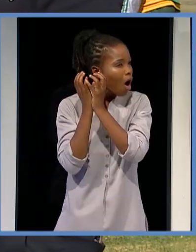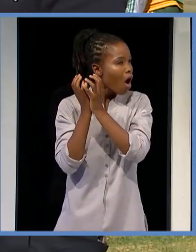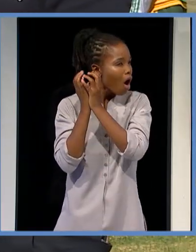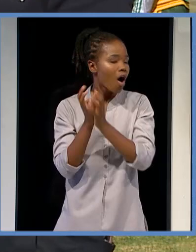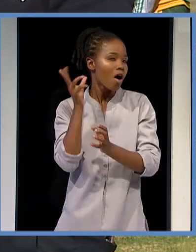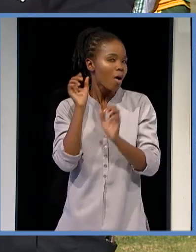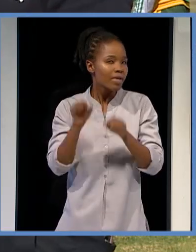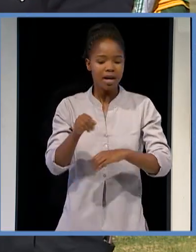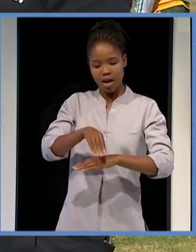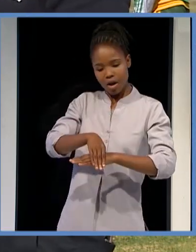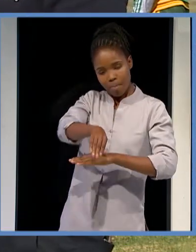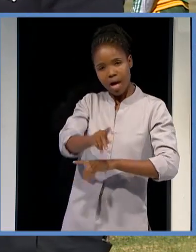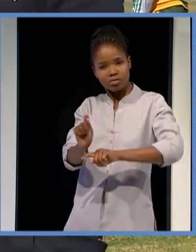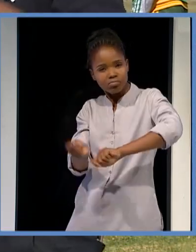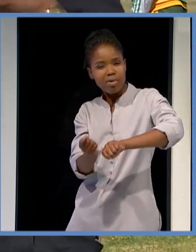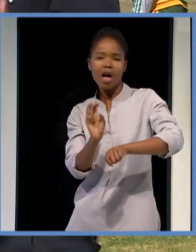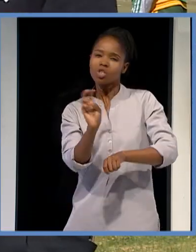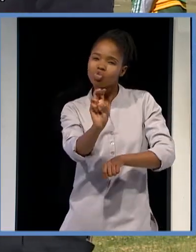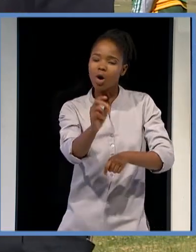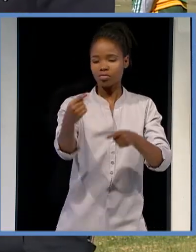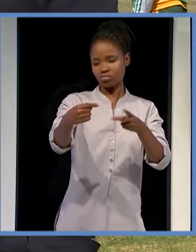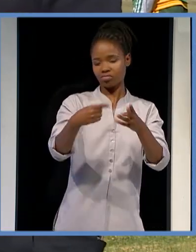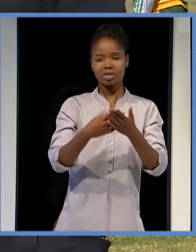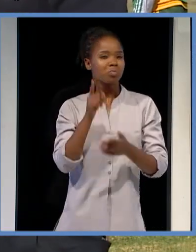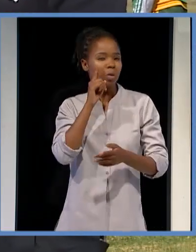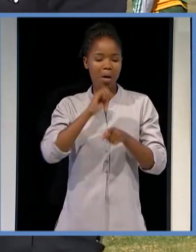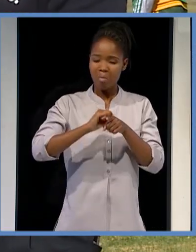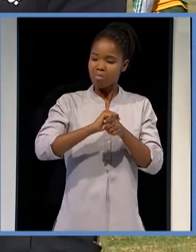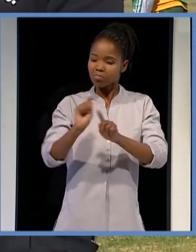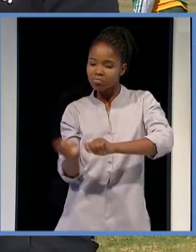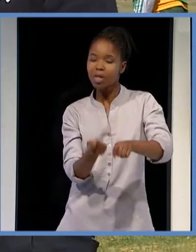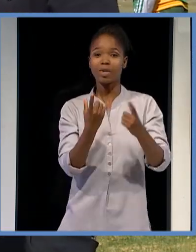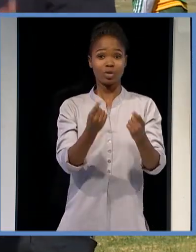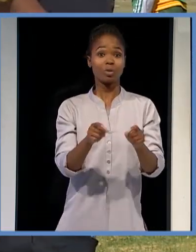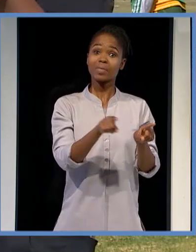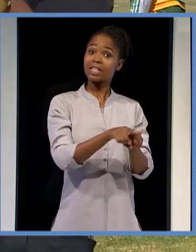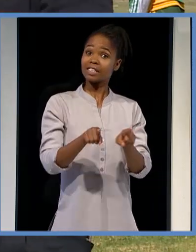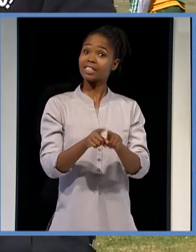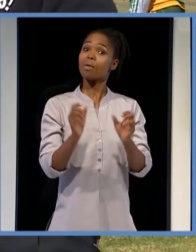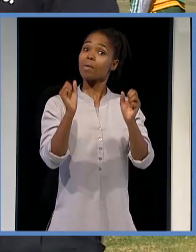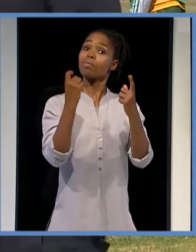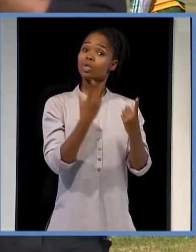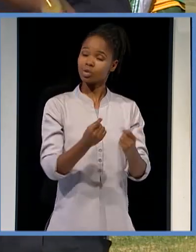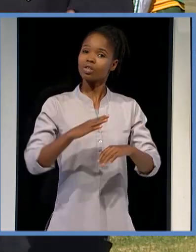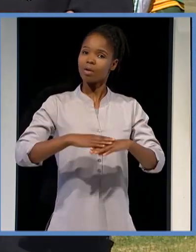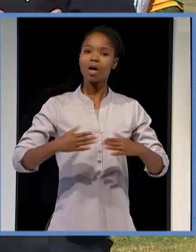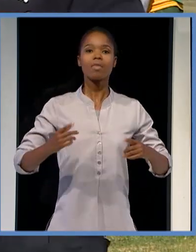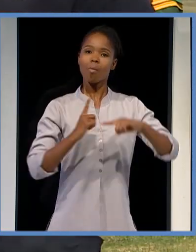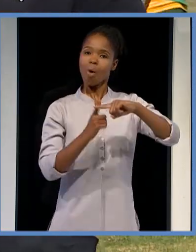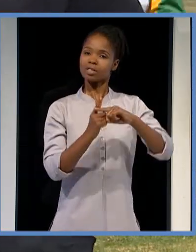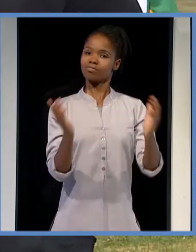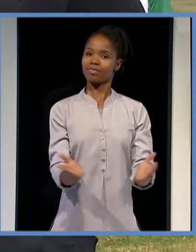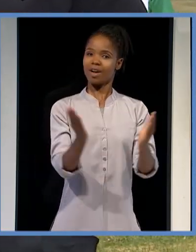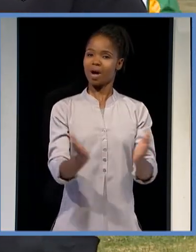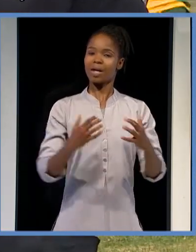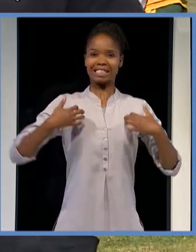bat, how does it work? We're going to try it out. And you know what? Everything that we do must always keep you up. It has to make you feel positive. So I'm